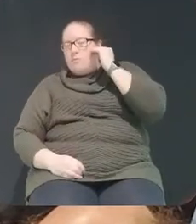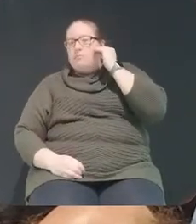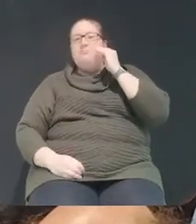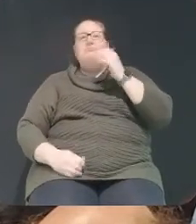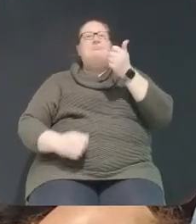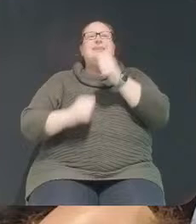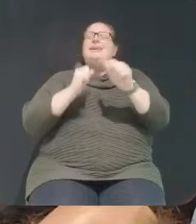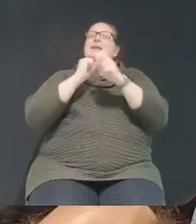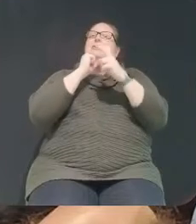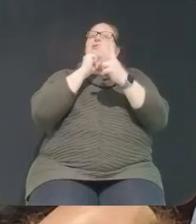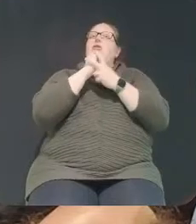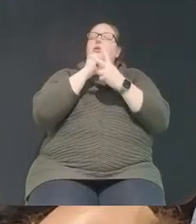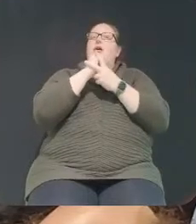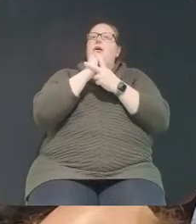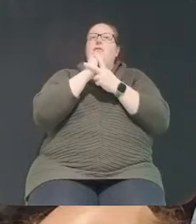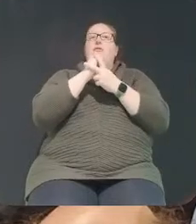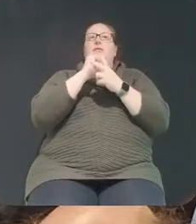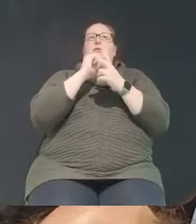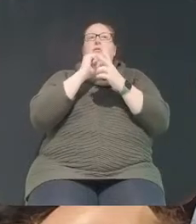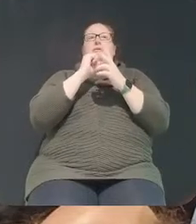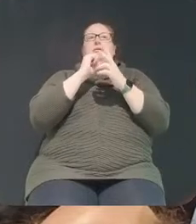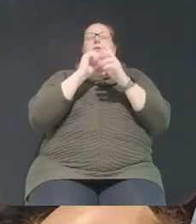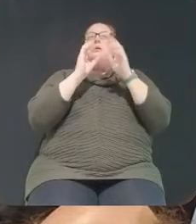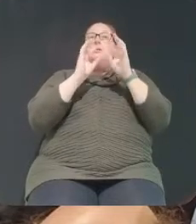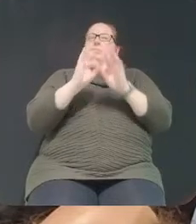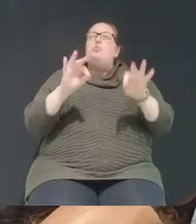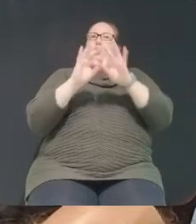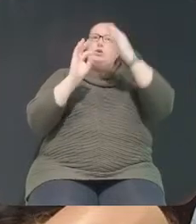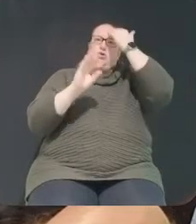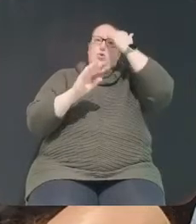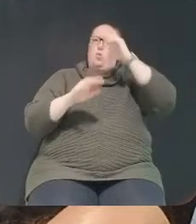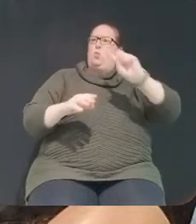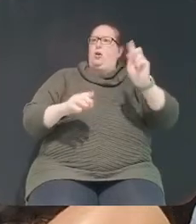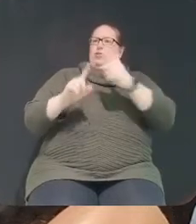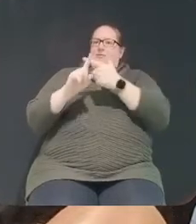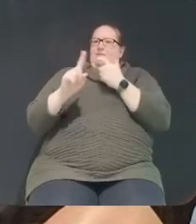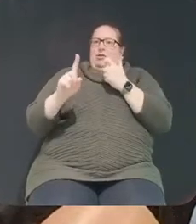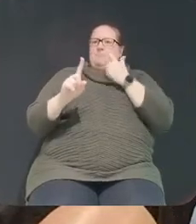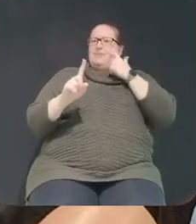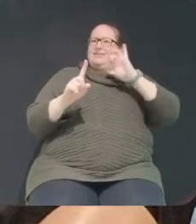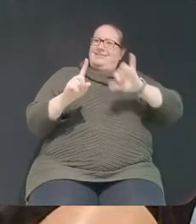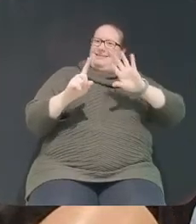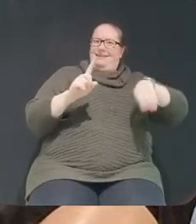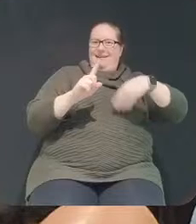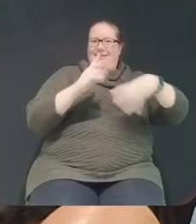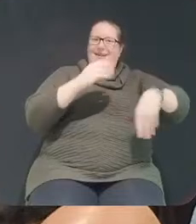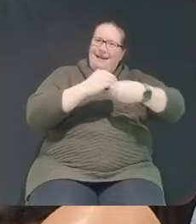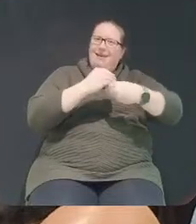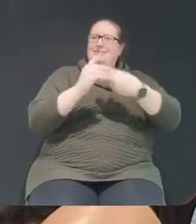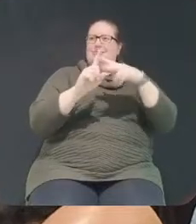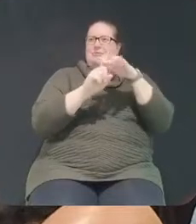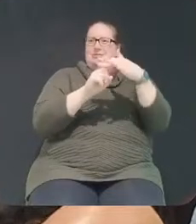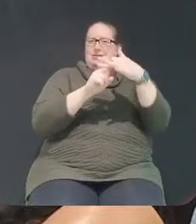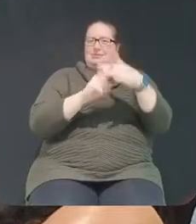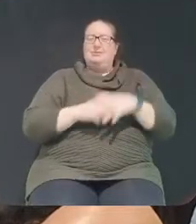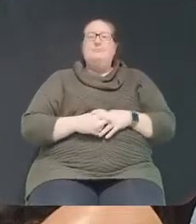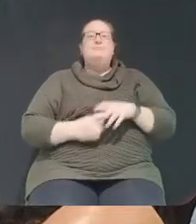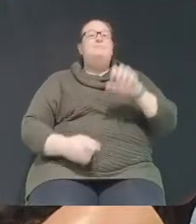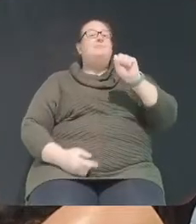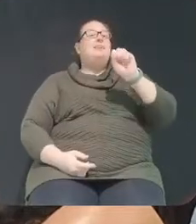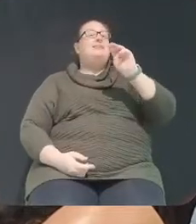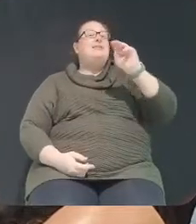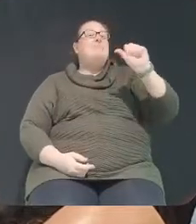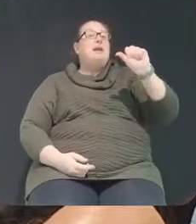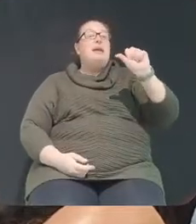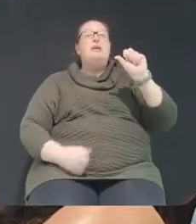important to know where the records originate, as this gives them context. At SMA, an item could come from a